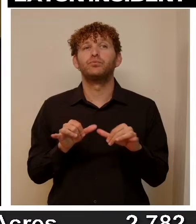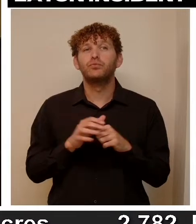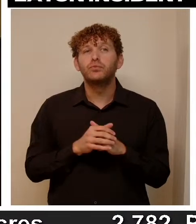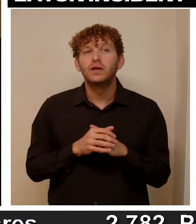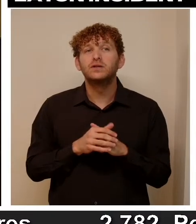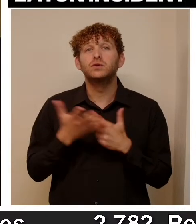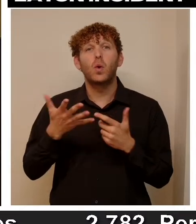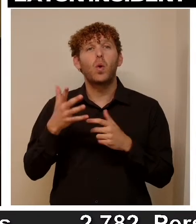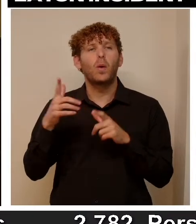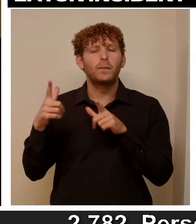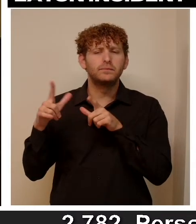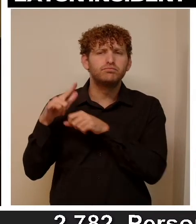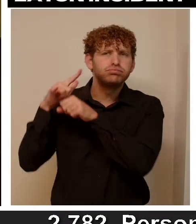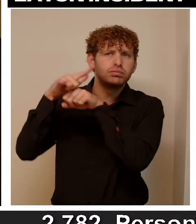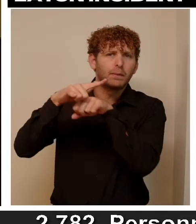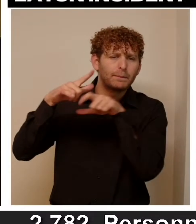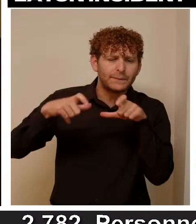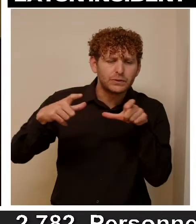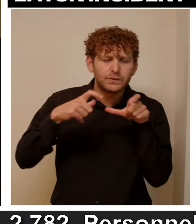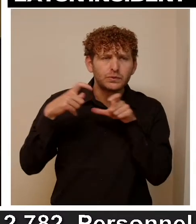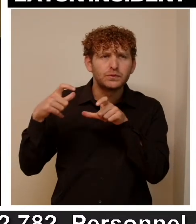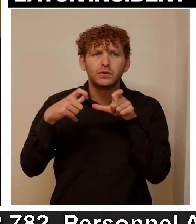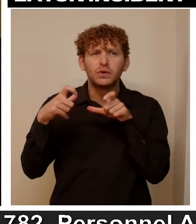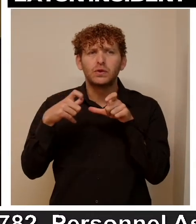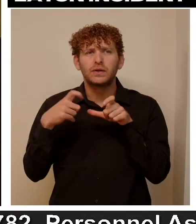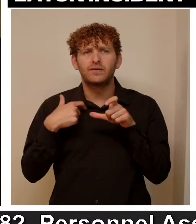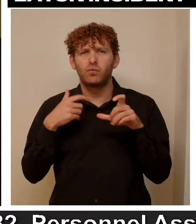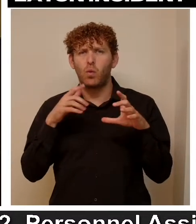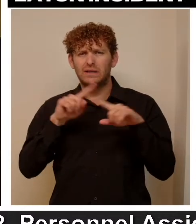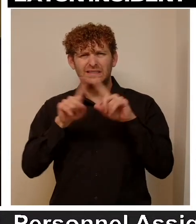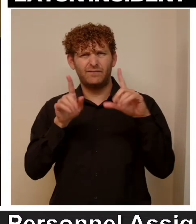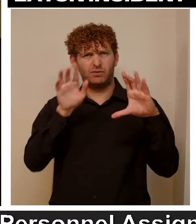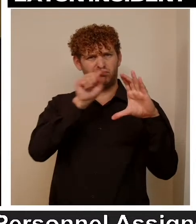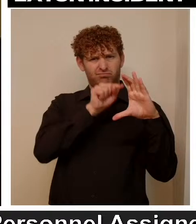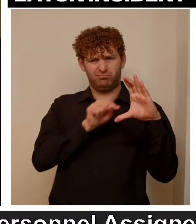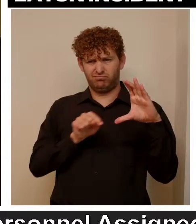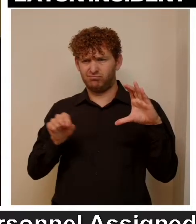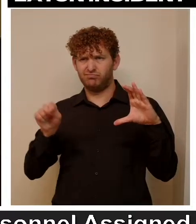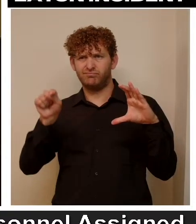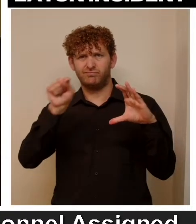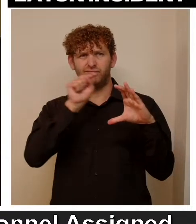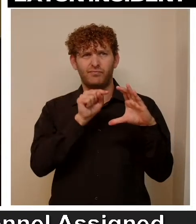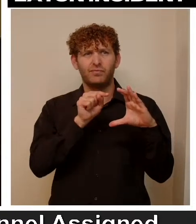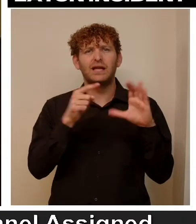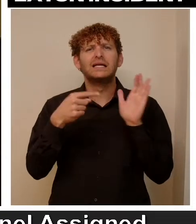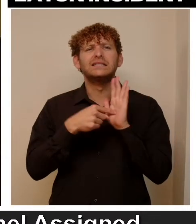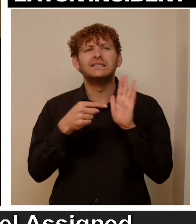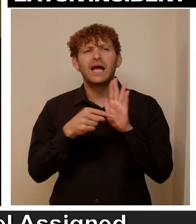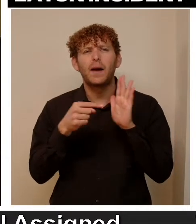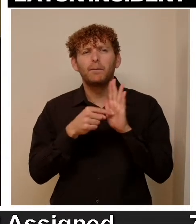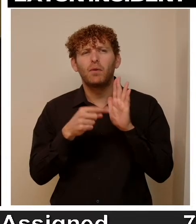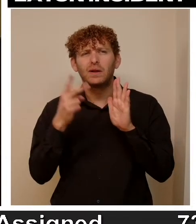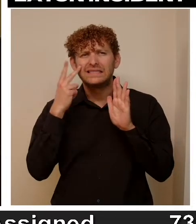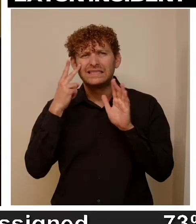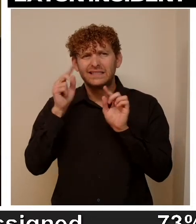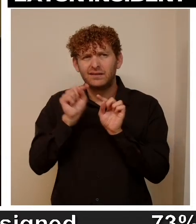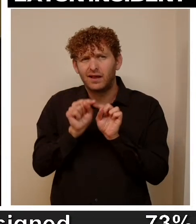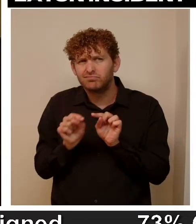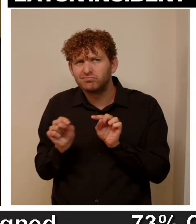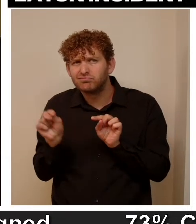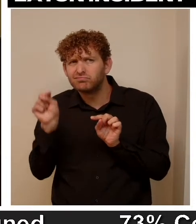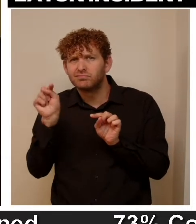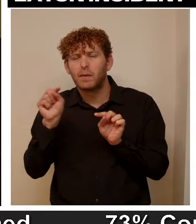still continued heat in kind of all the usual places. For example, this little fingered here, just below